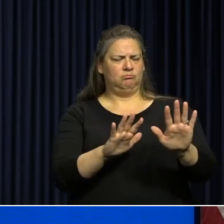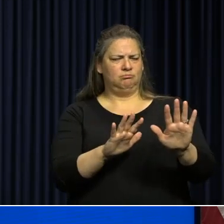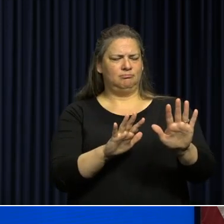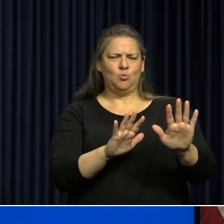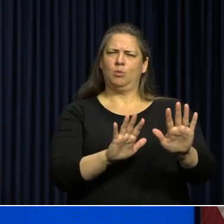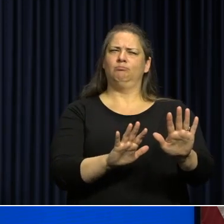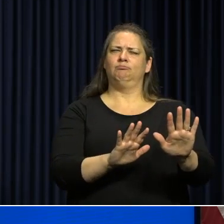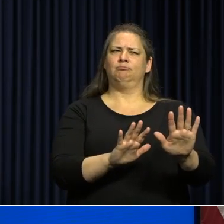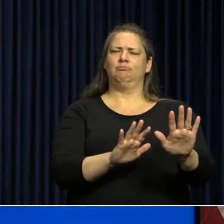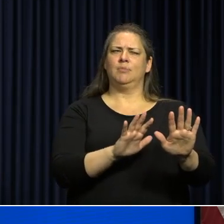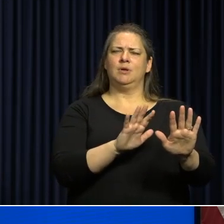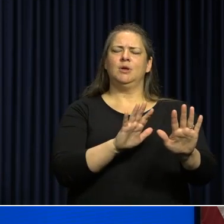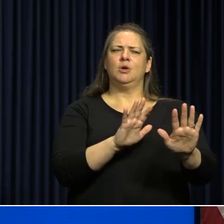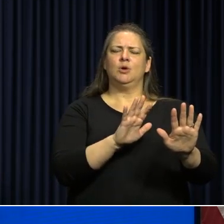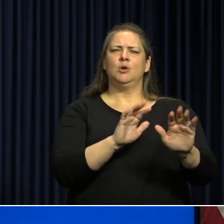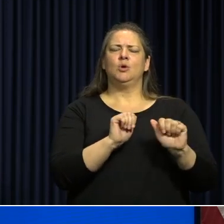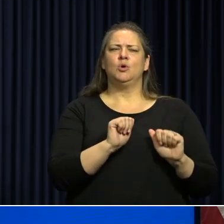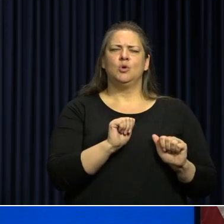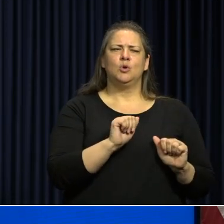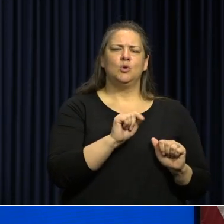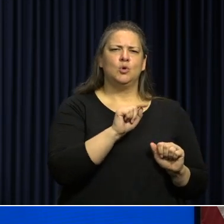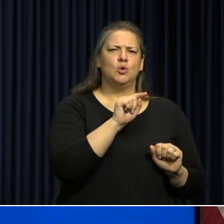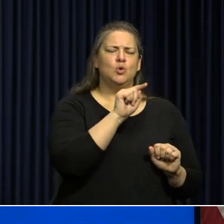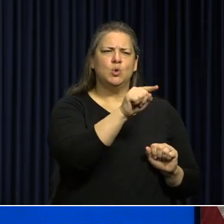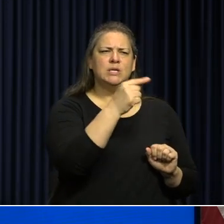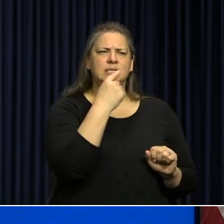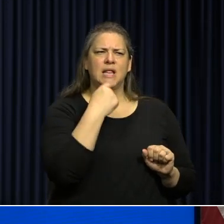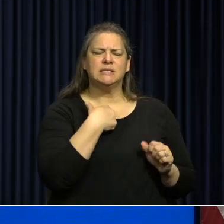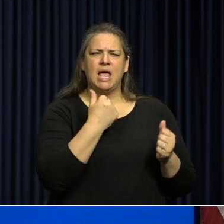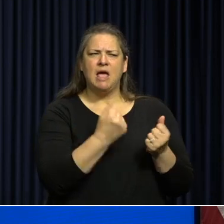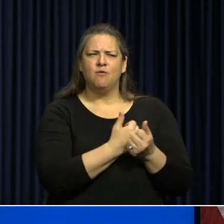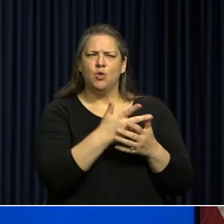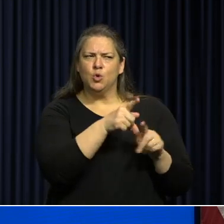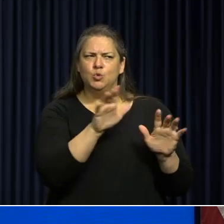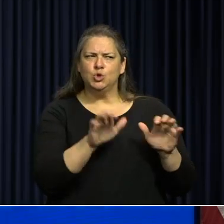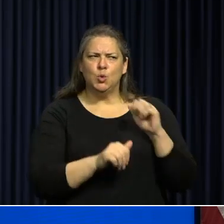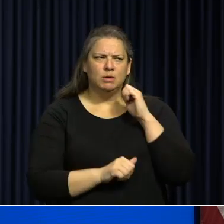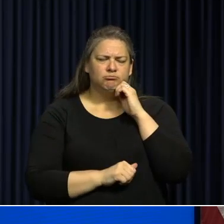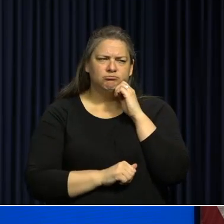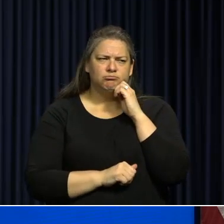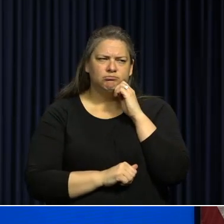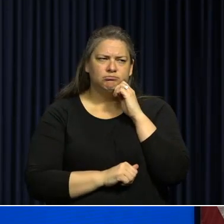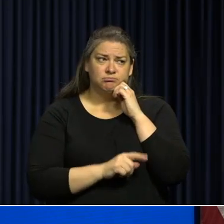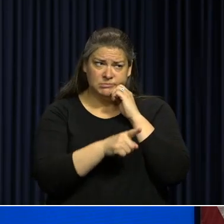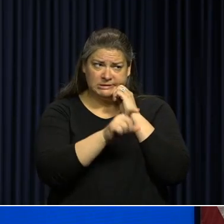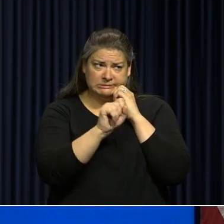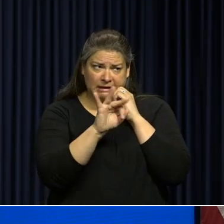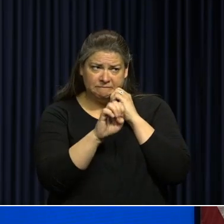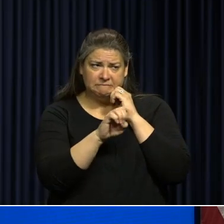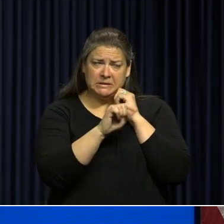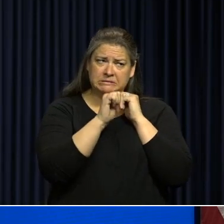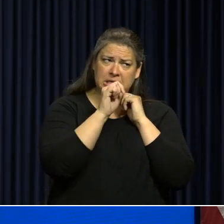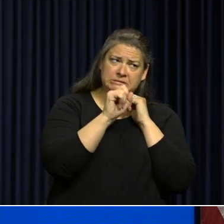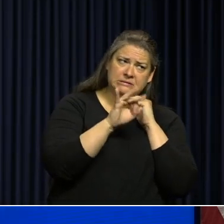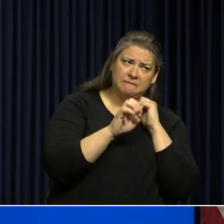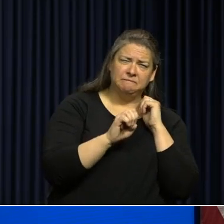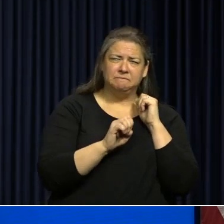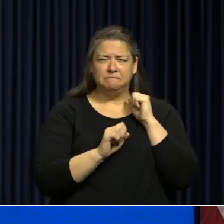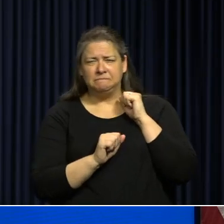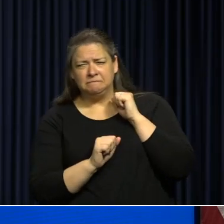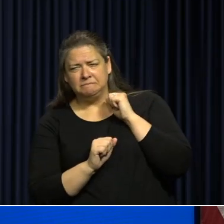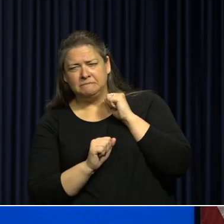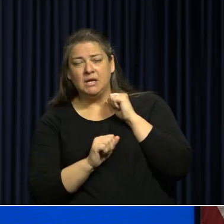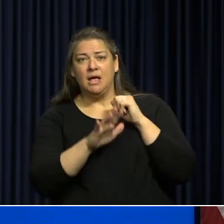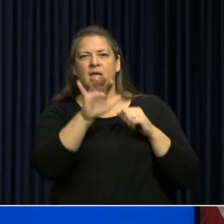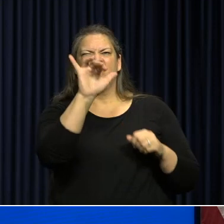pause, and you tell us everything that you are doing so that we can determine that it's safe for the public. And that may